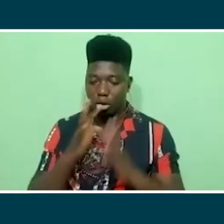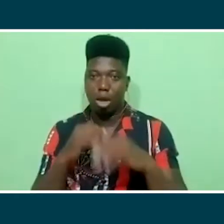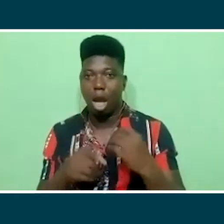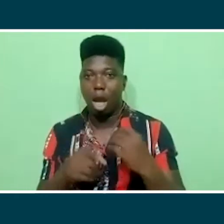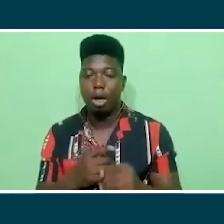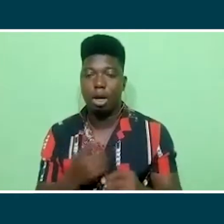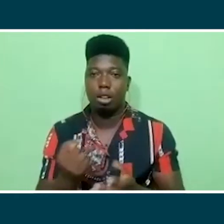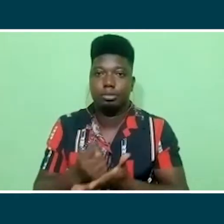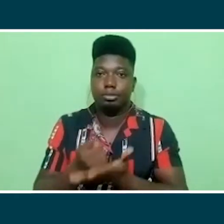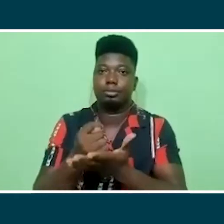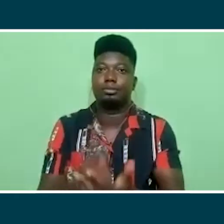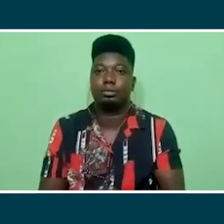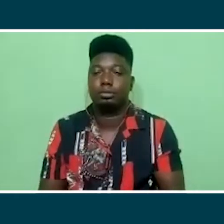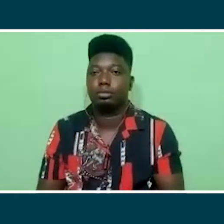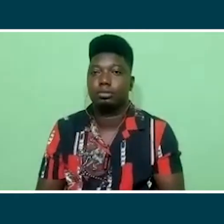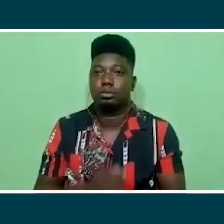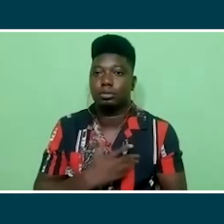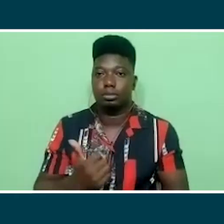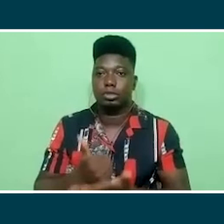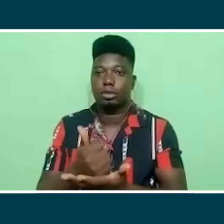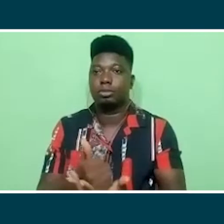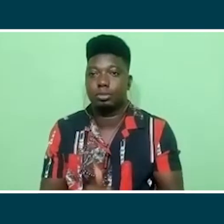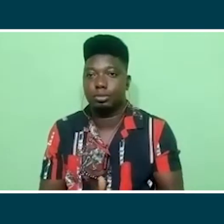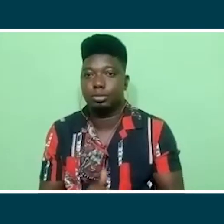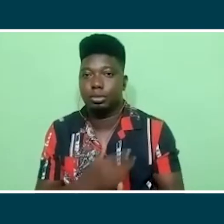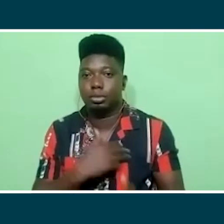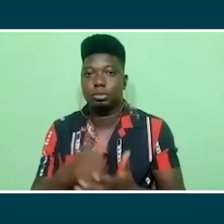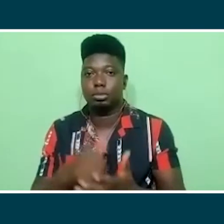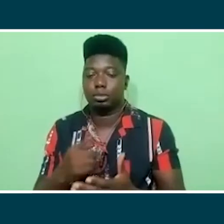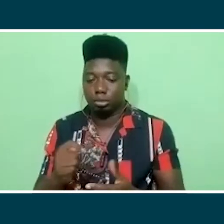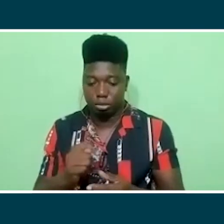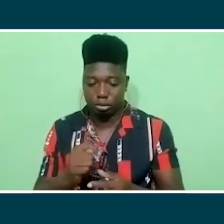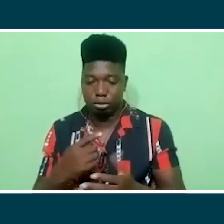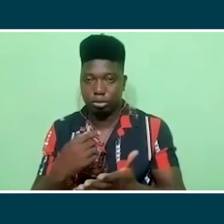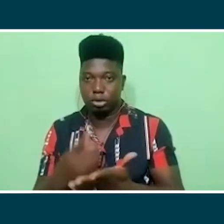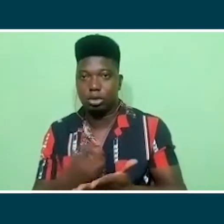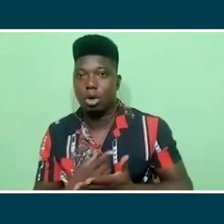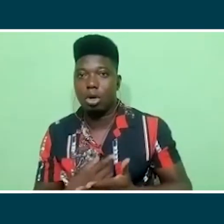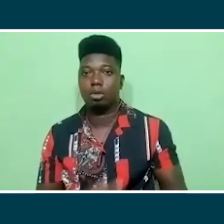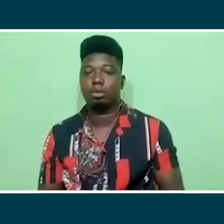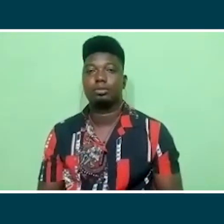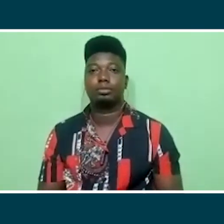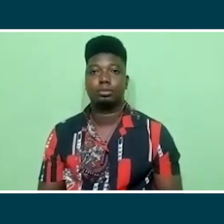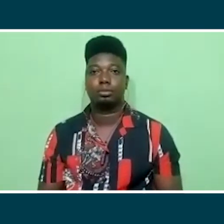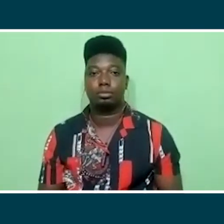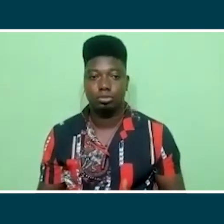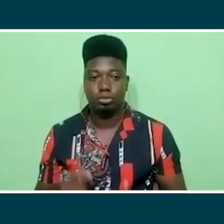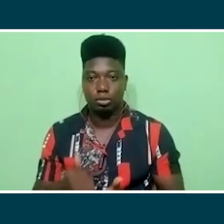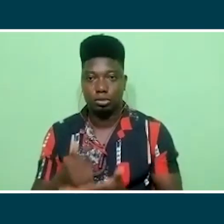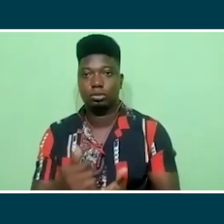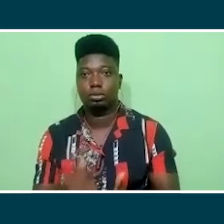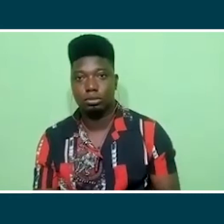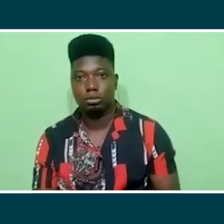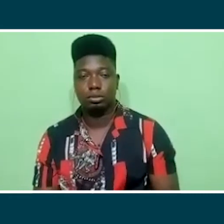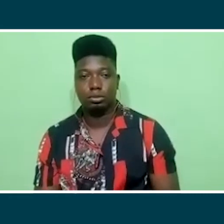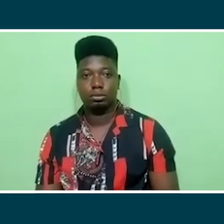and mental health and the national discourse around mental health, and some of the brave and bold leaders we've seen